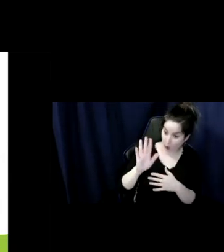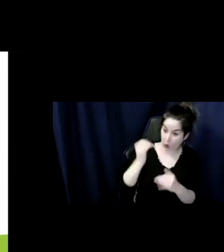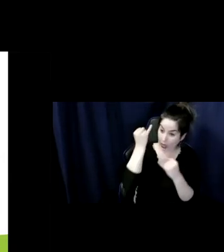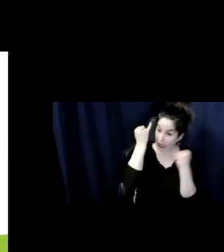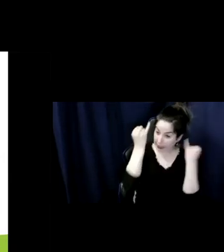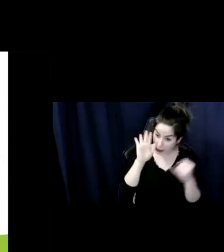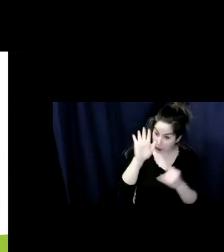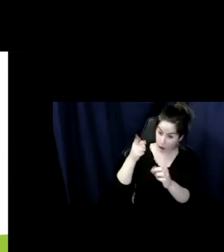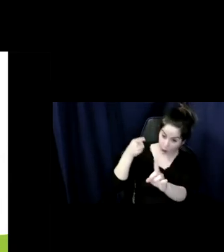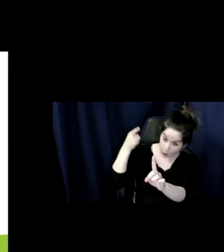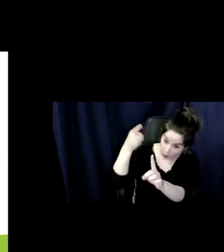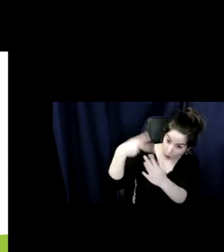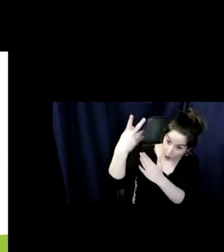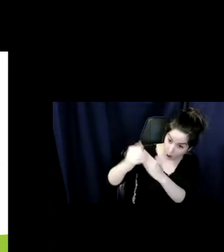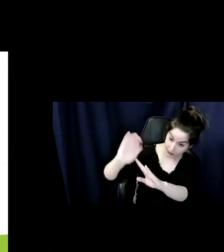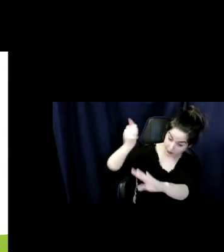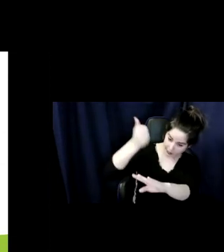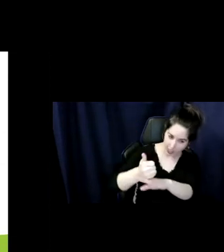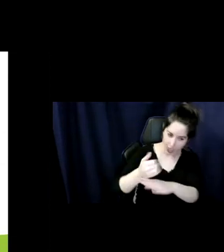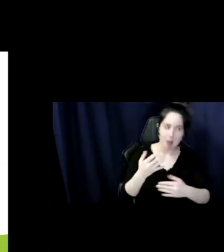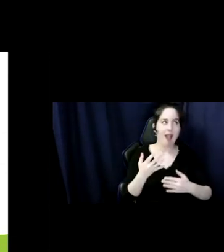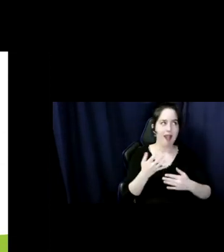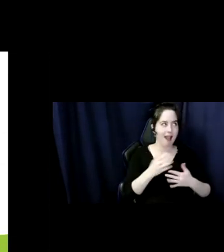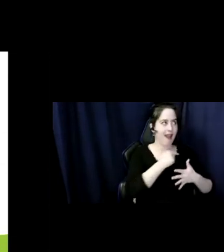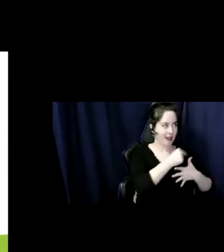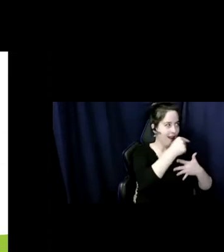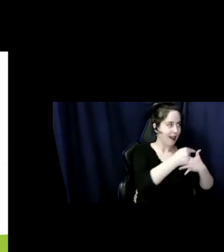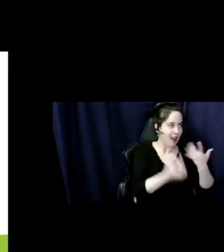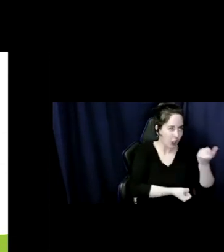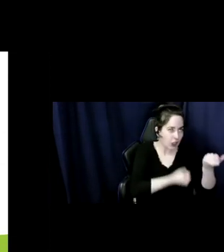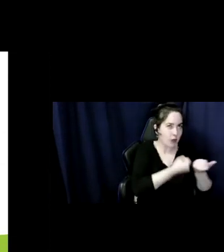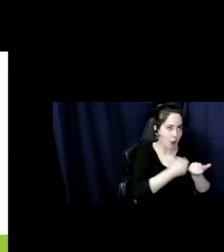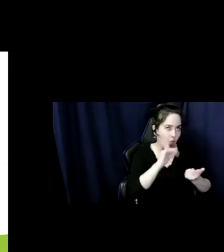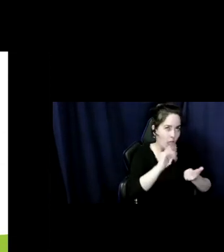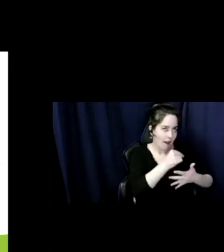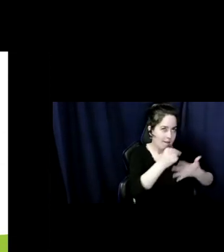project that will sort of like shepherd you through the whole process.